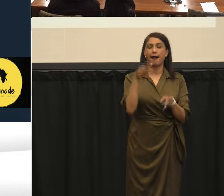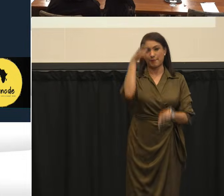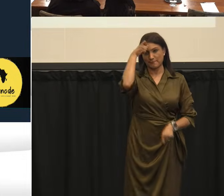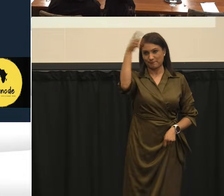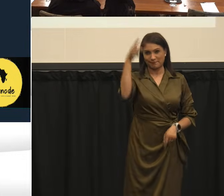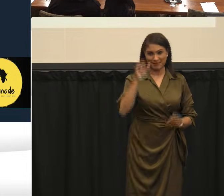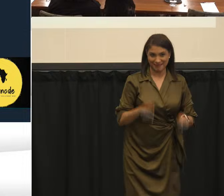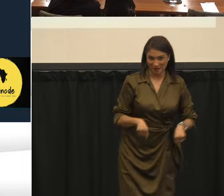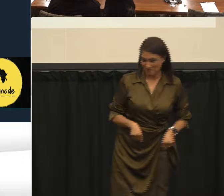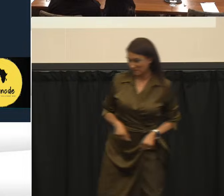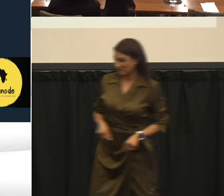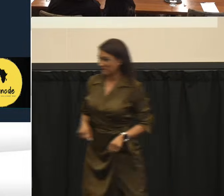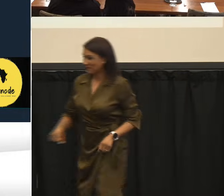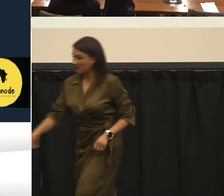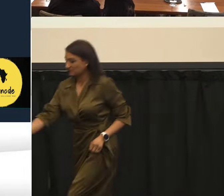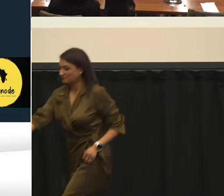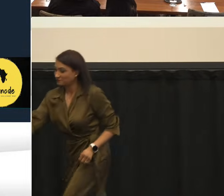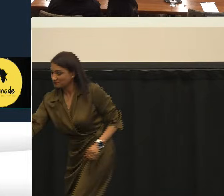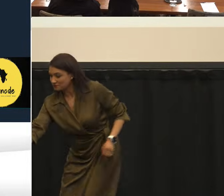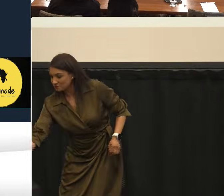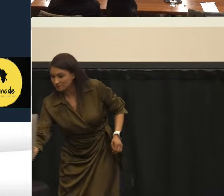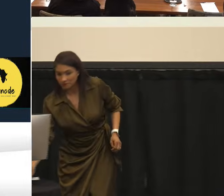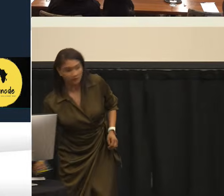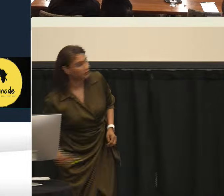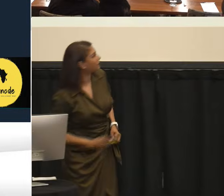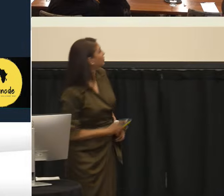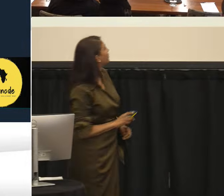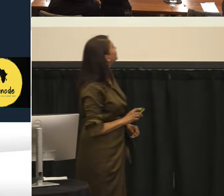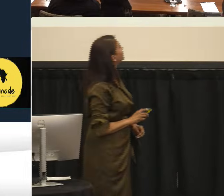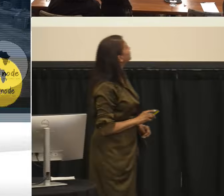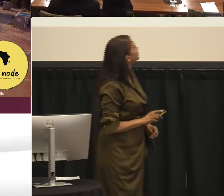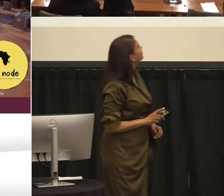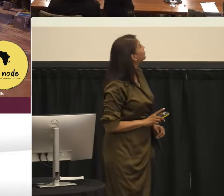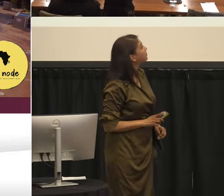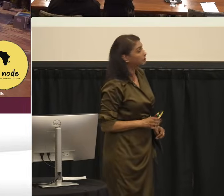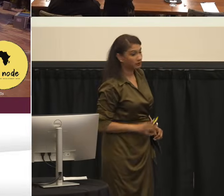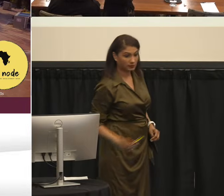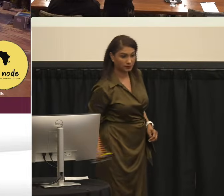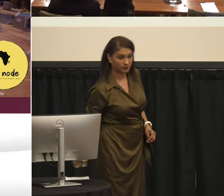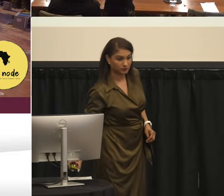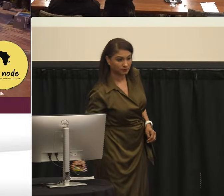explain to you what it's all about so that you can have a better understanding.